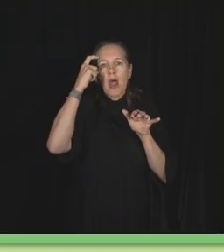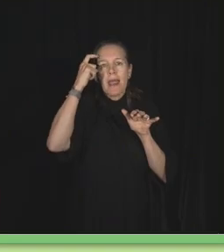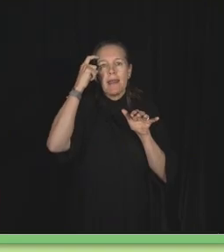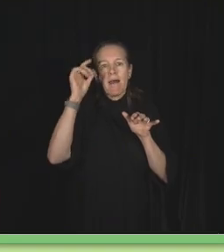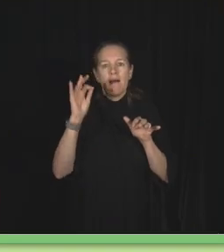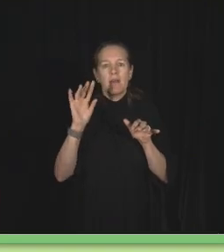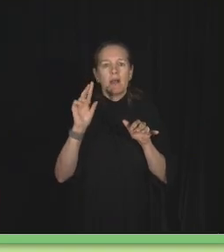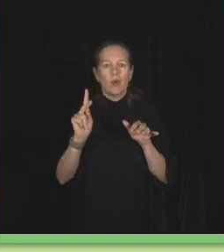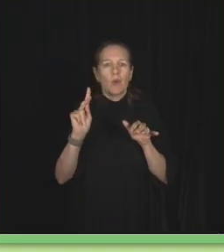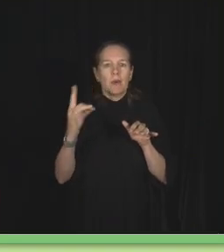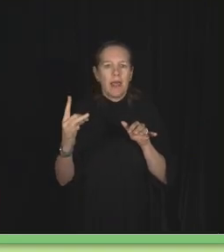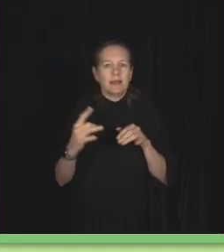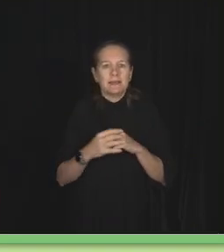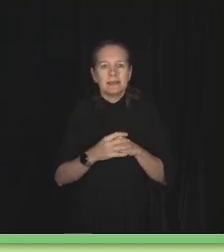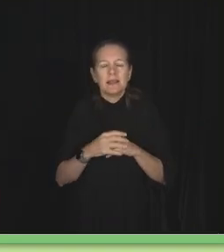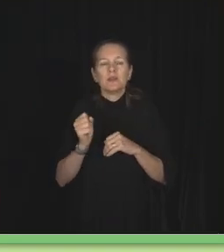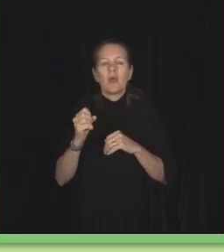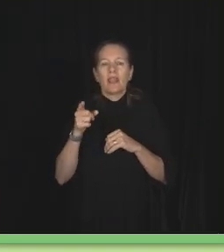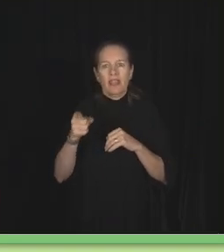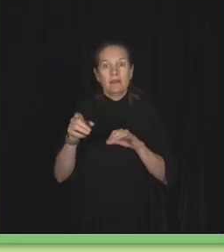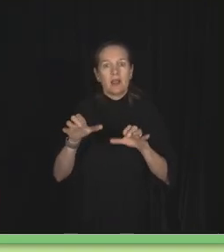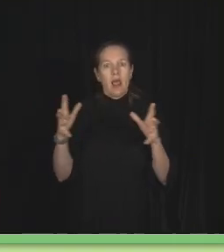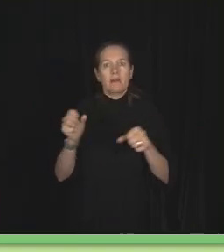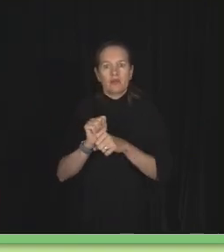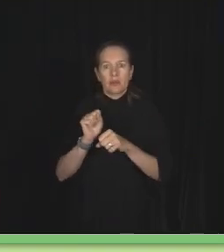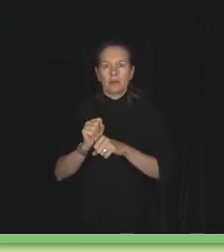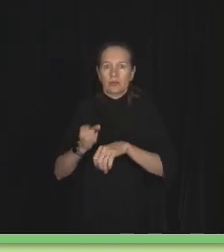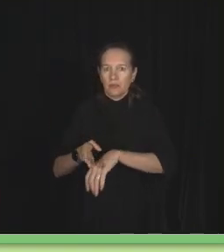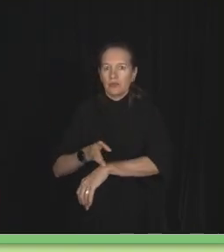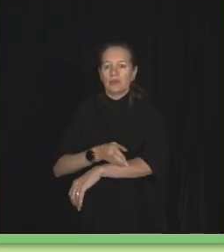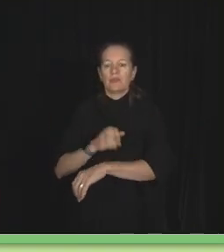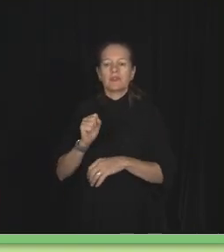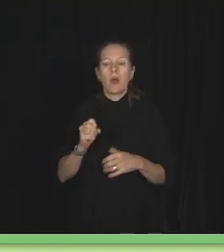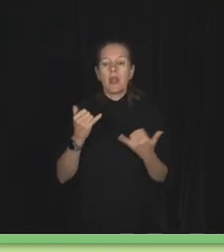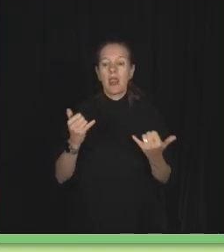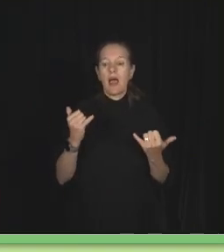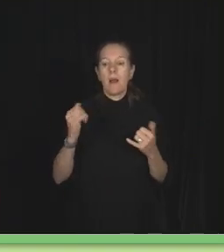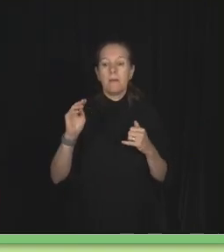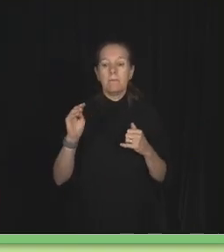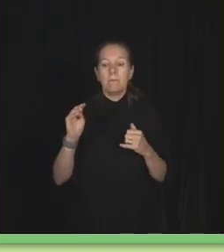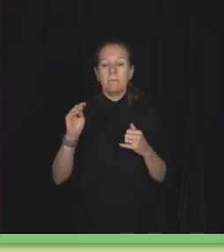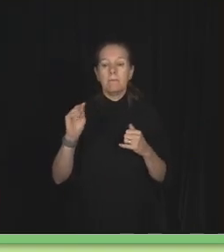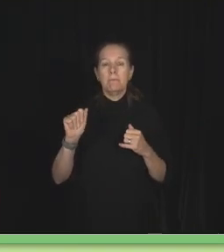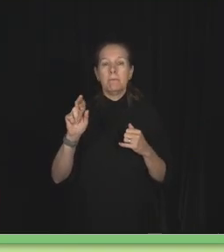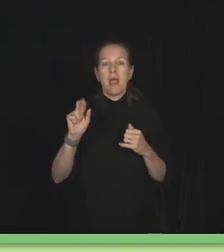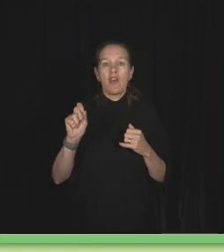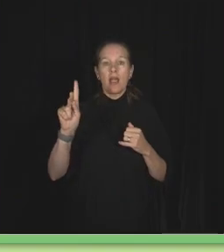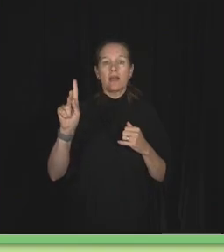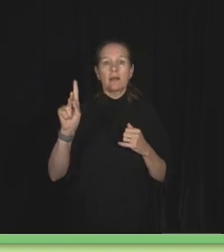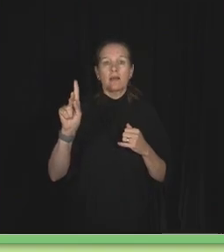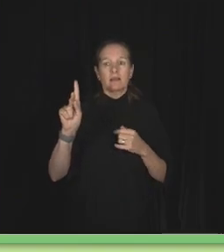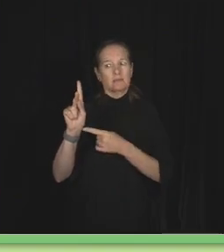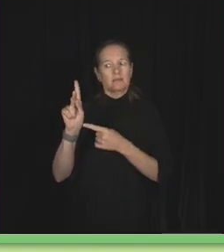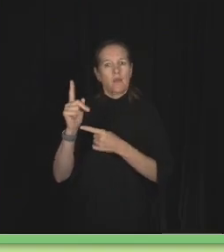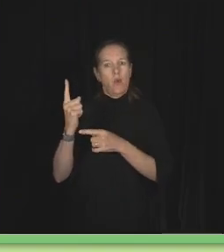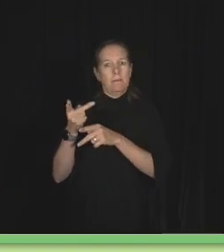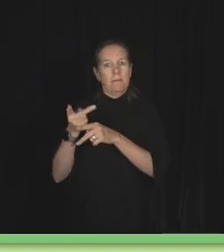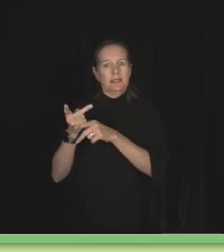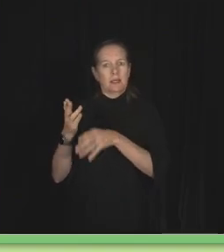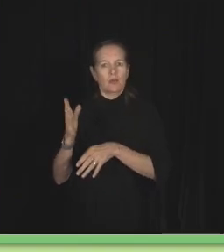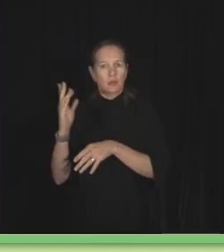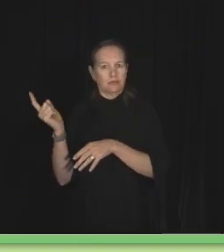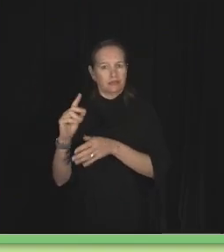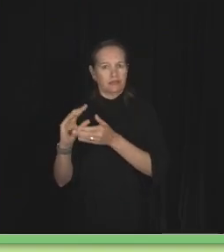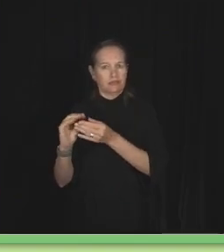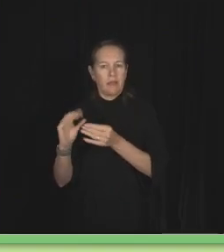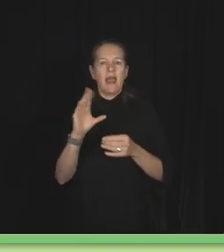they've done some great work to really improve it. So I'm going to have Merrick, who is one of the etcd maintainers, talk about some of that work, and then